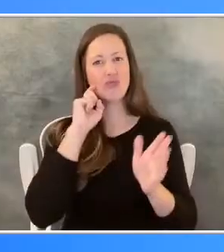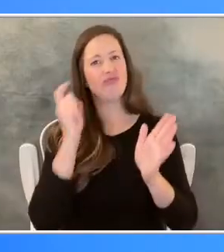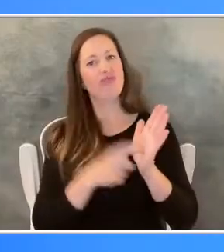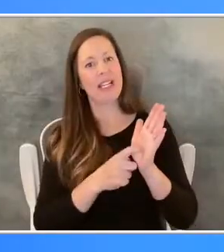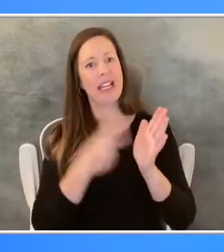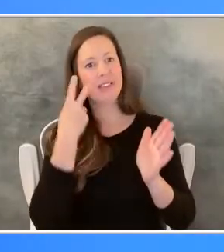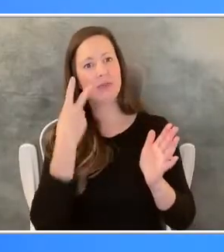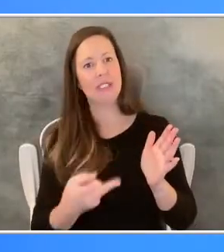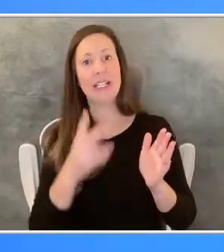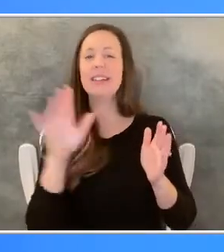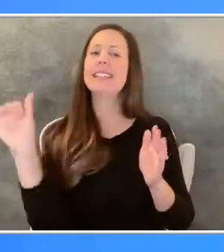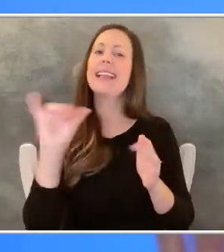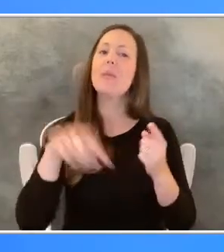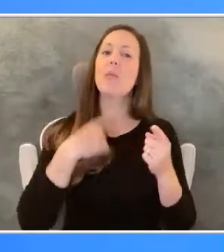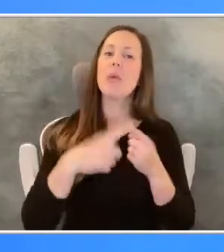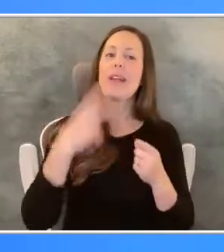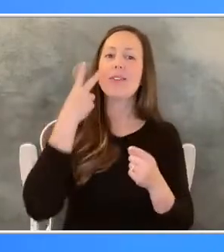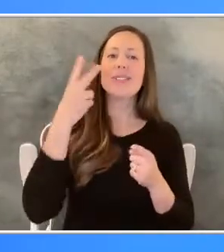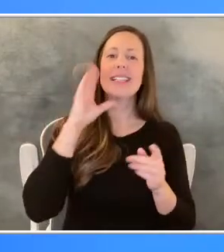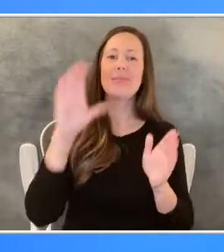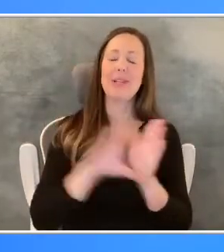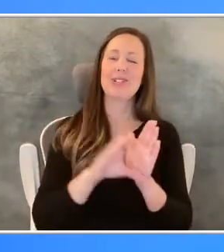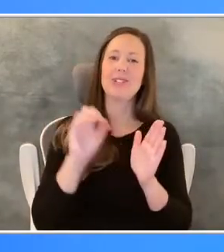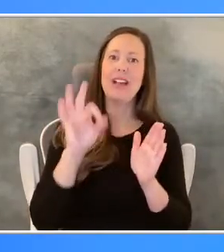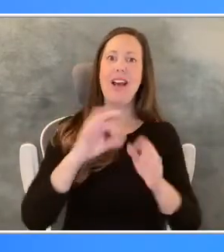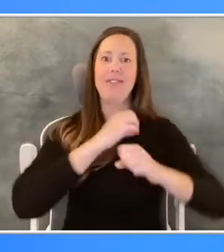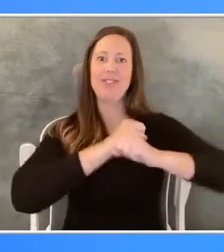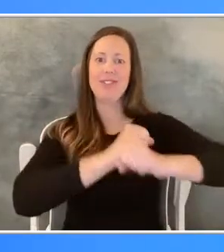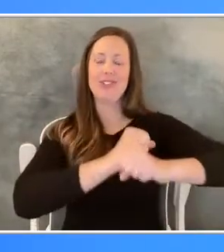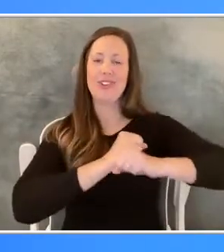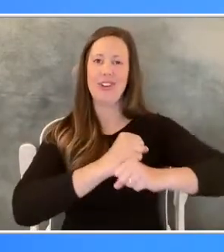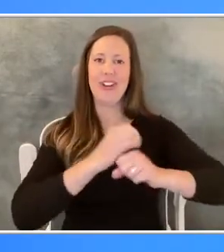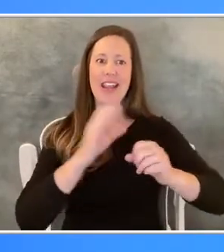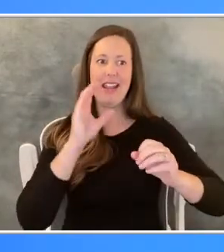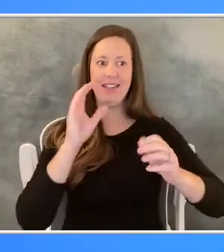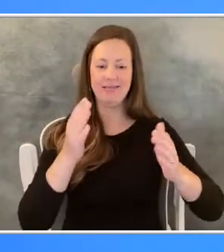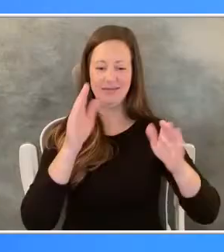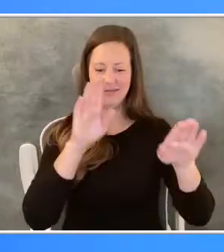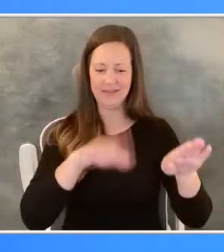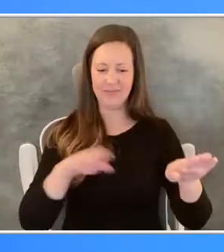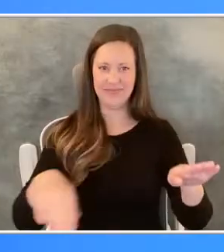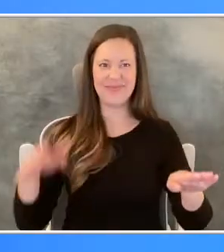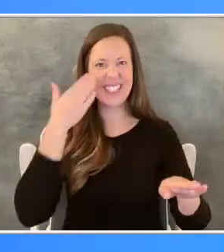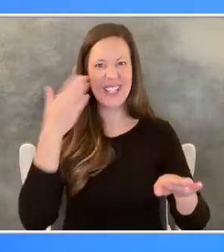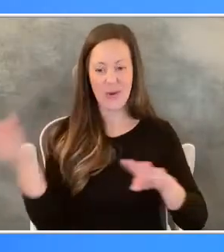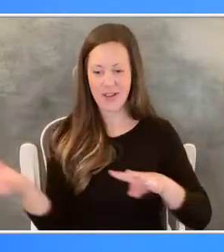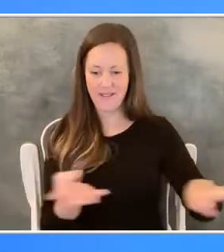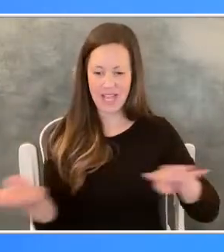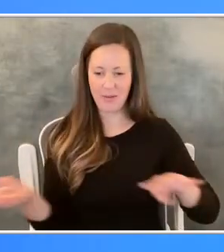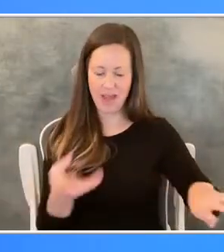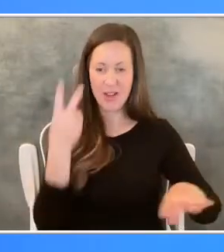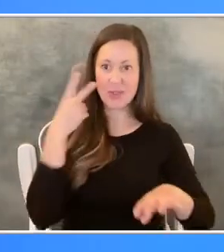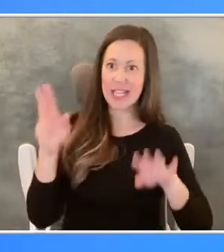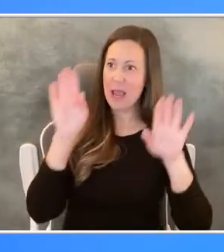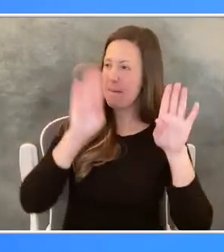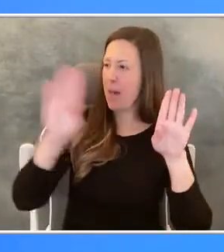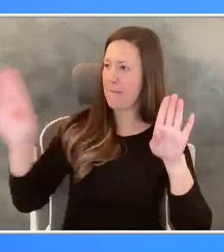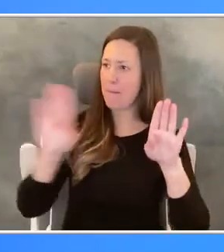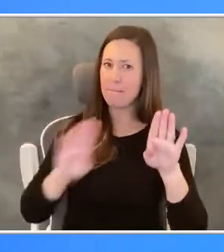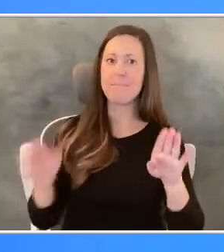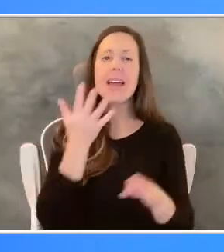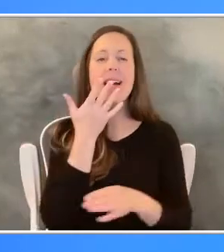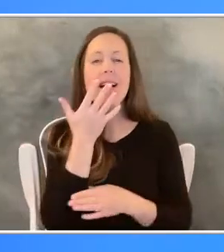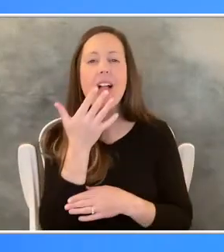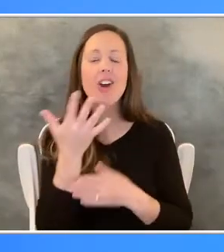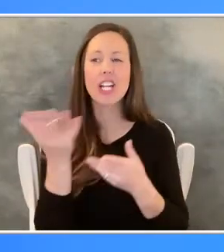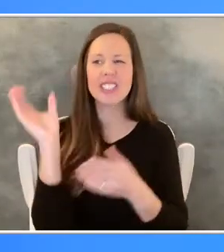pictures of the security footage from the conveyor belt, everything looks, the colors are off,